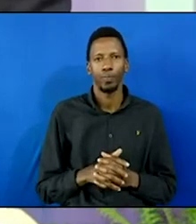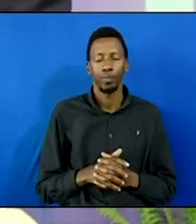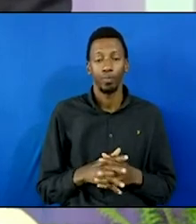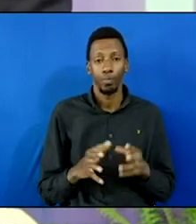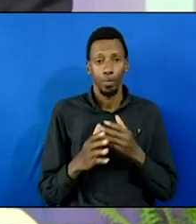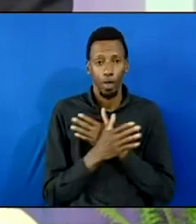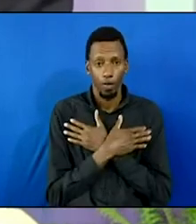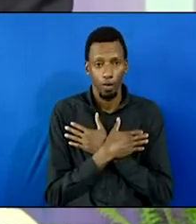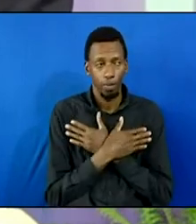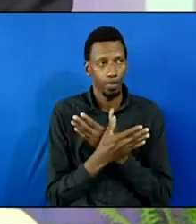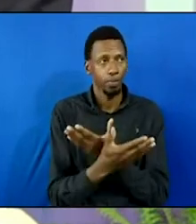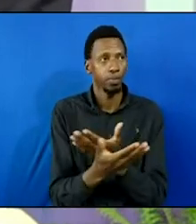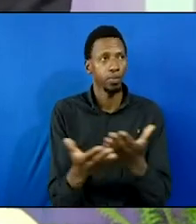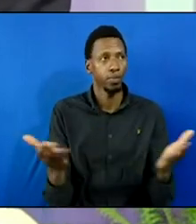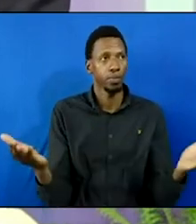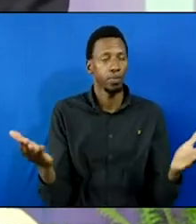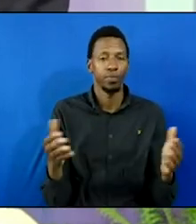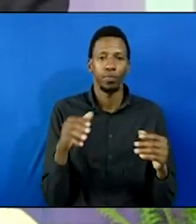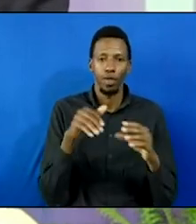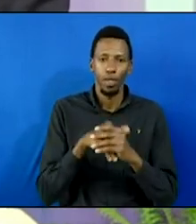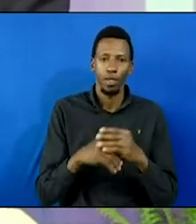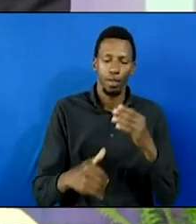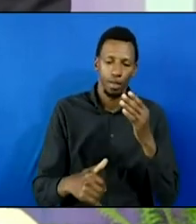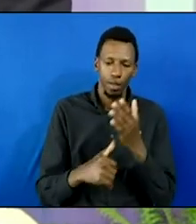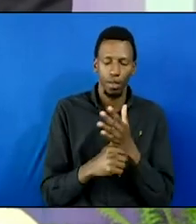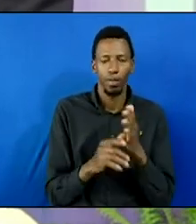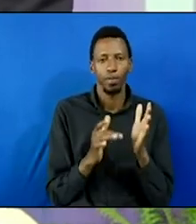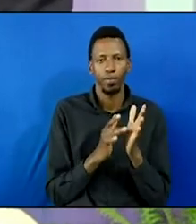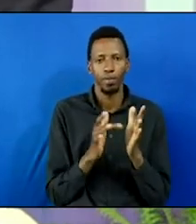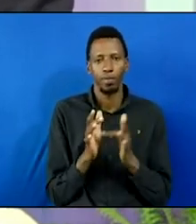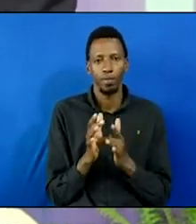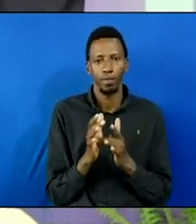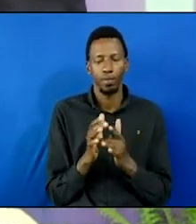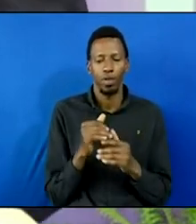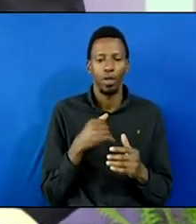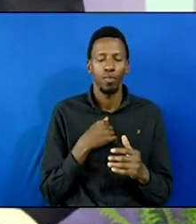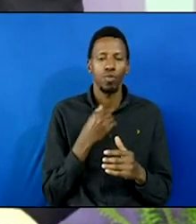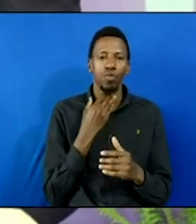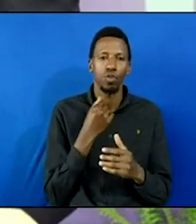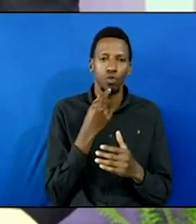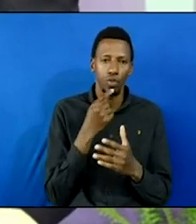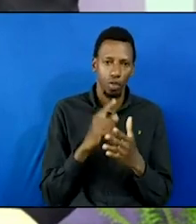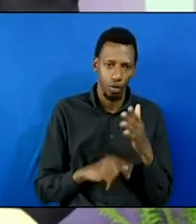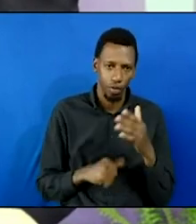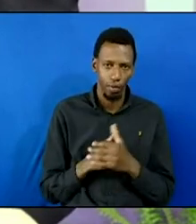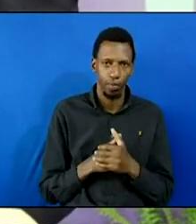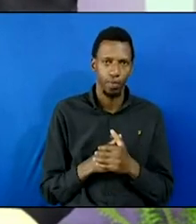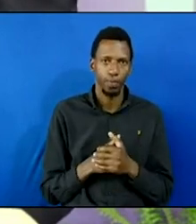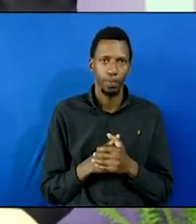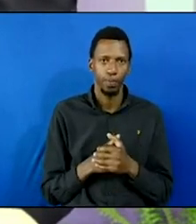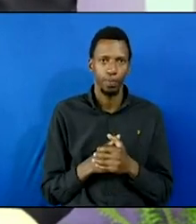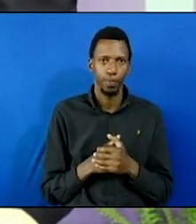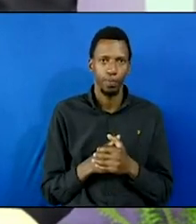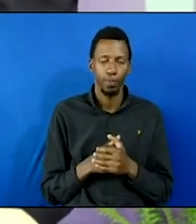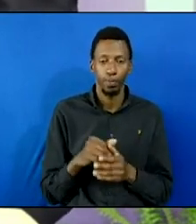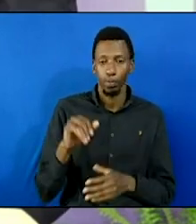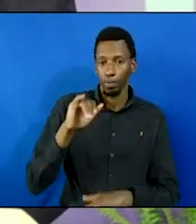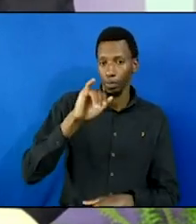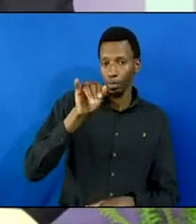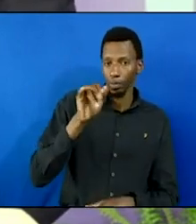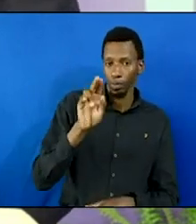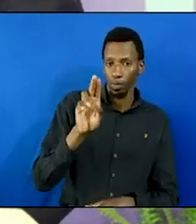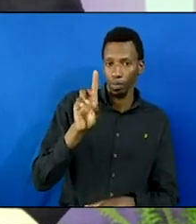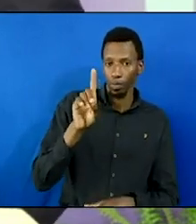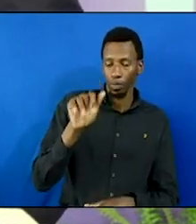Friends, in the name of Jesus, allow me to say that